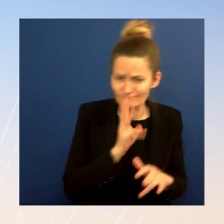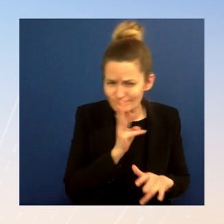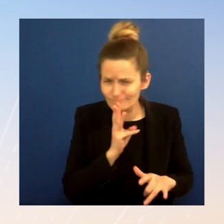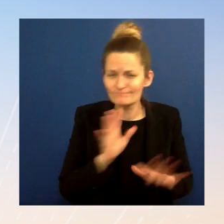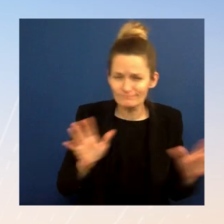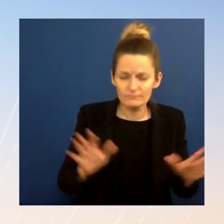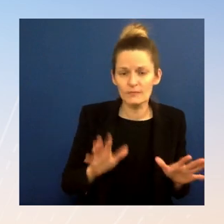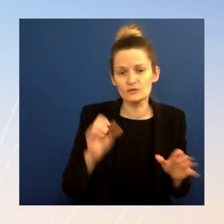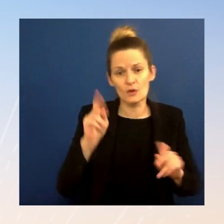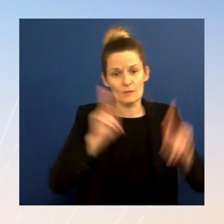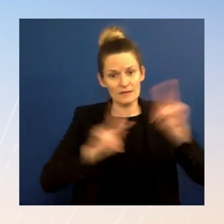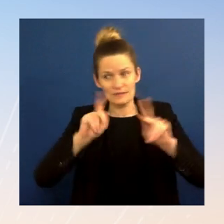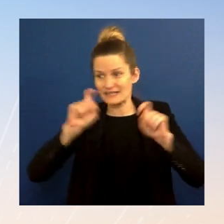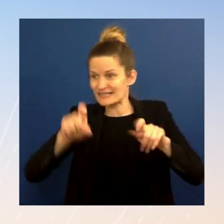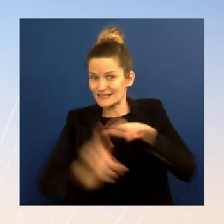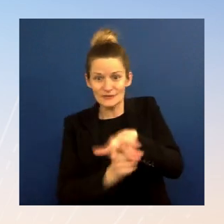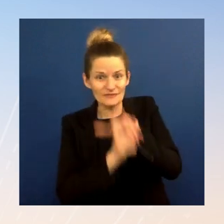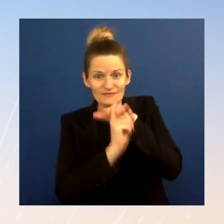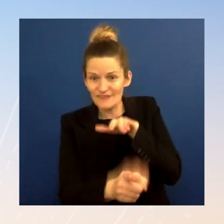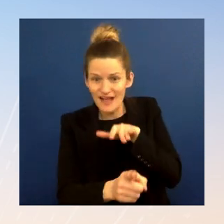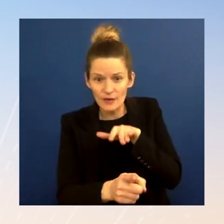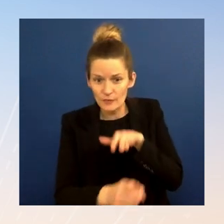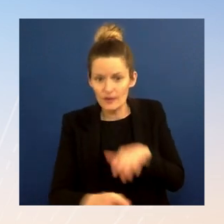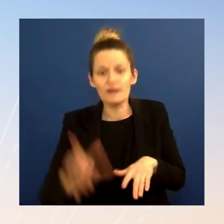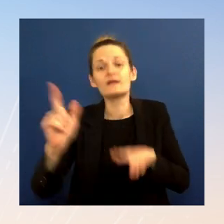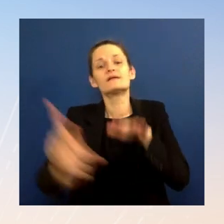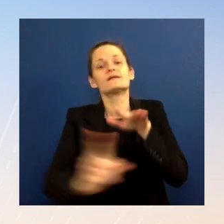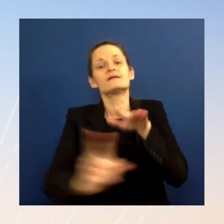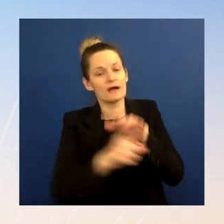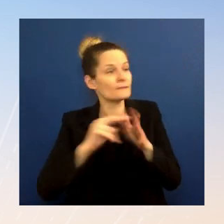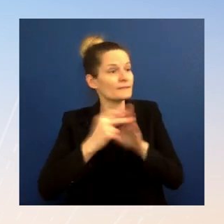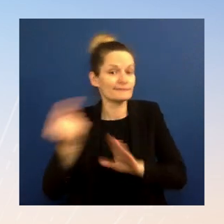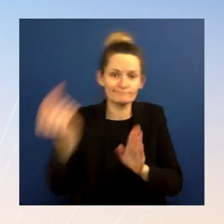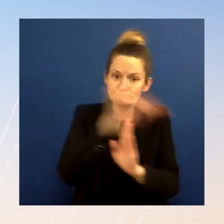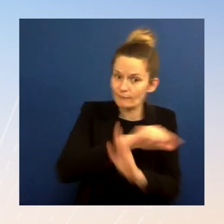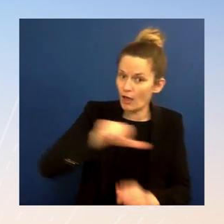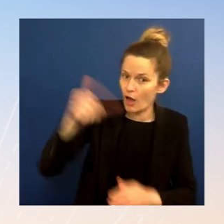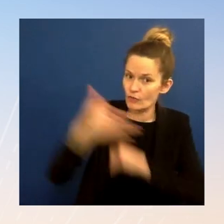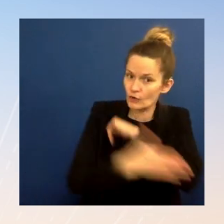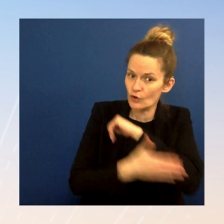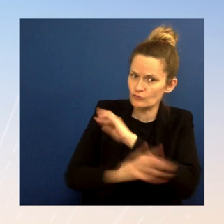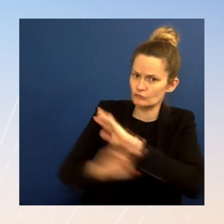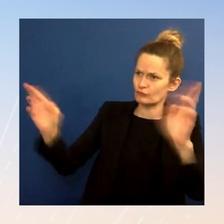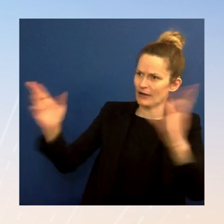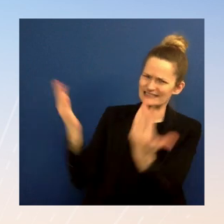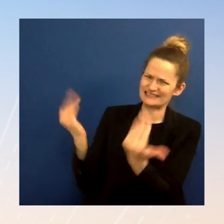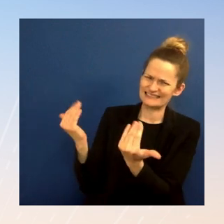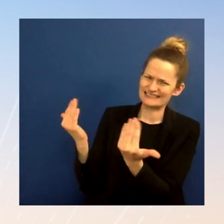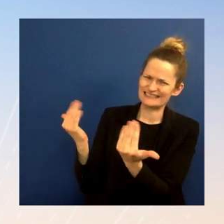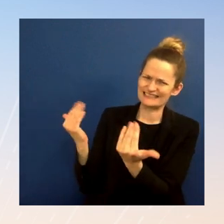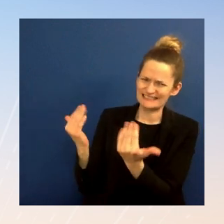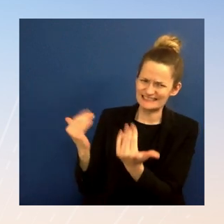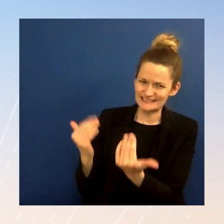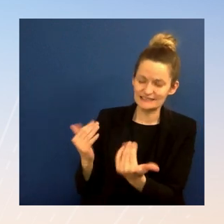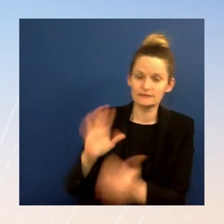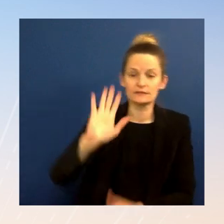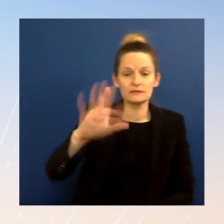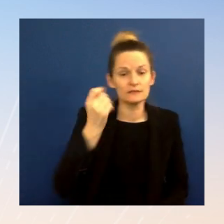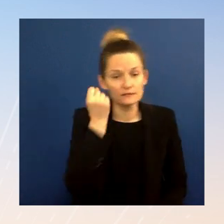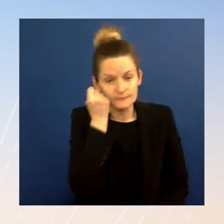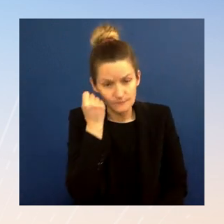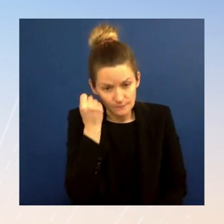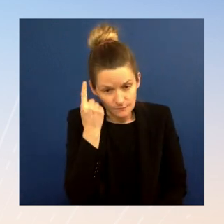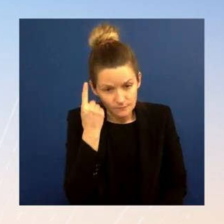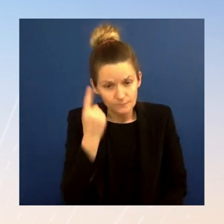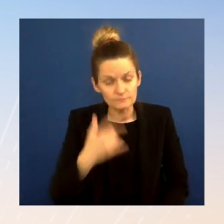Ukraine. But that is where, because the vast majority of refugees want to stay in neighboring countries, that is where we have been focusing our